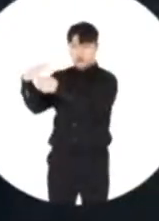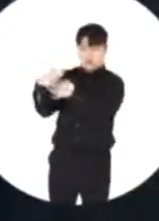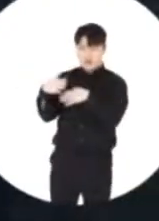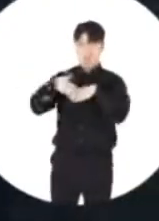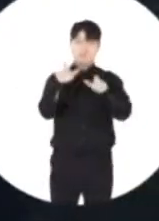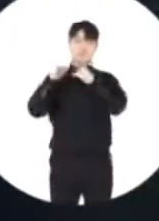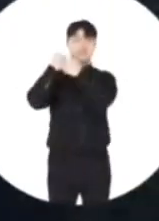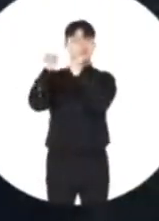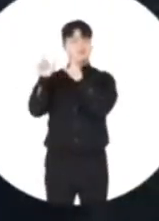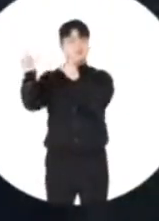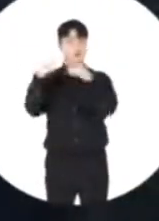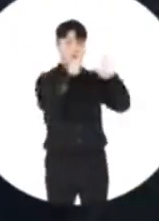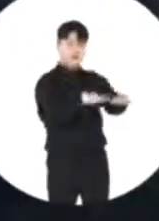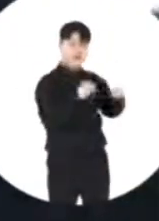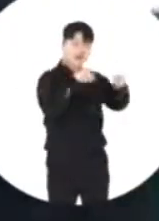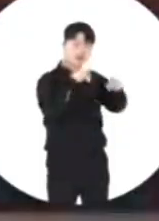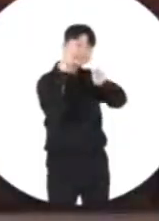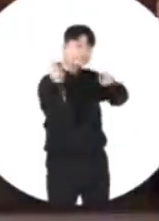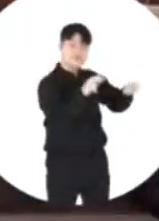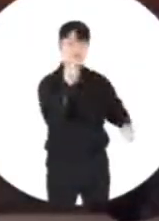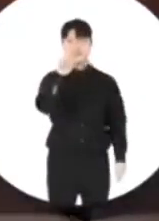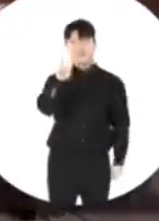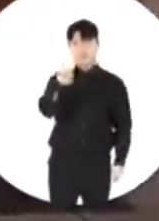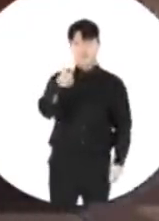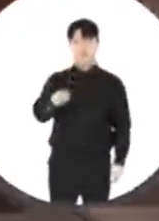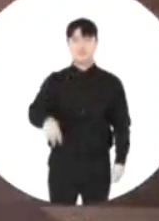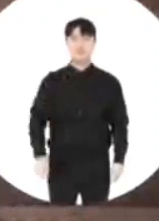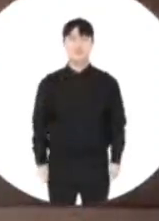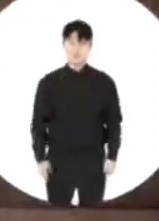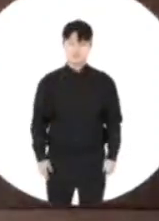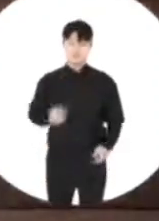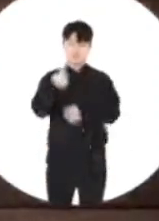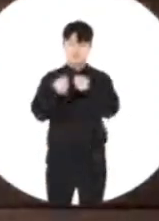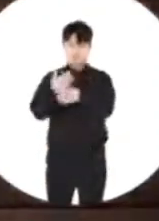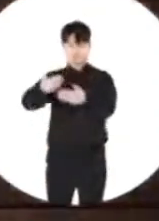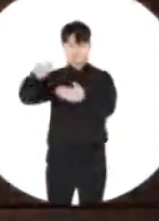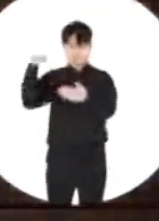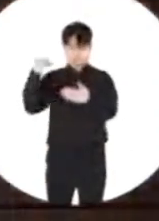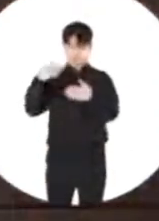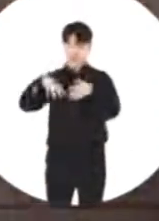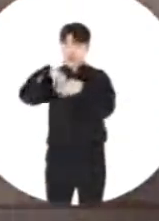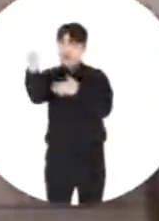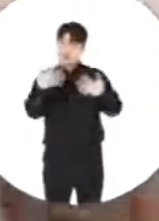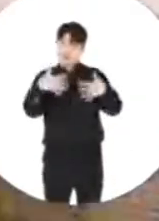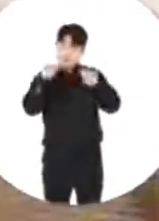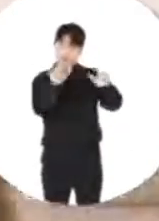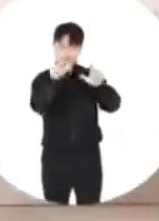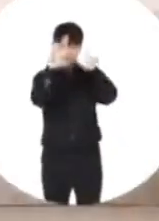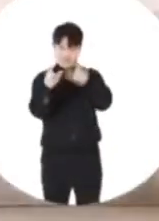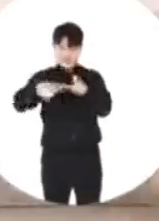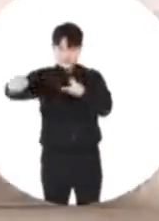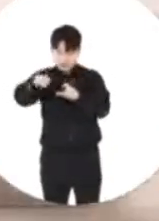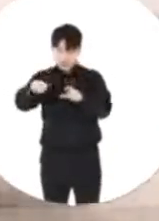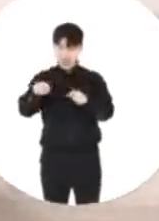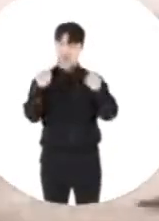privacy and safety of your own home. Last year, we introduced the Terrace because we noticed how much